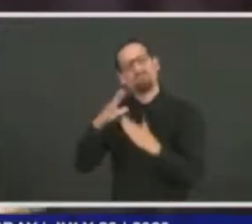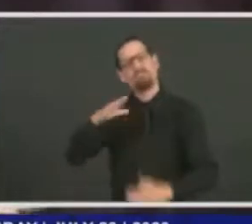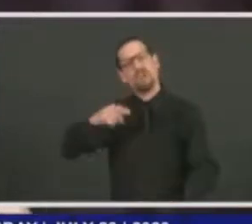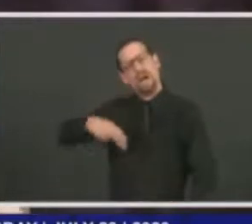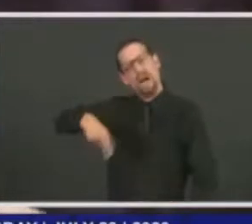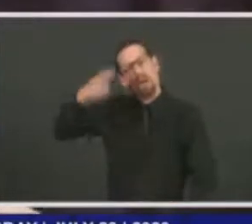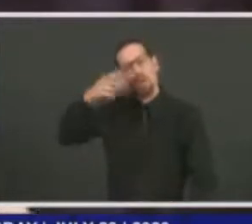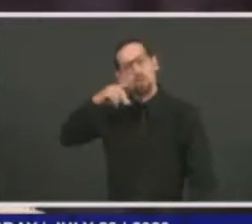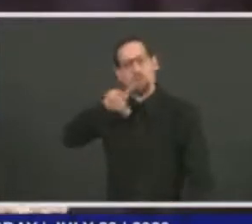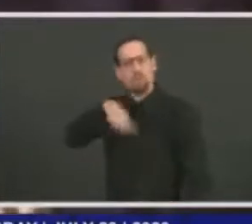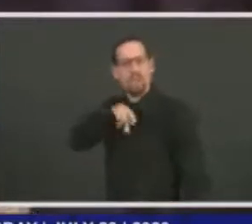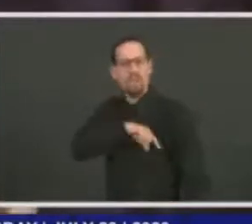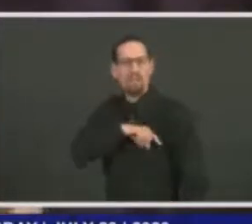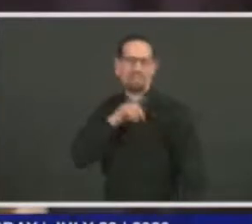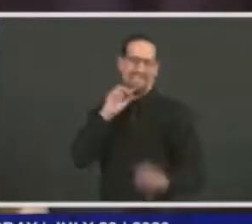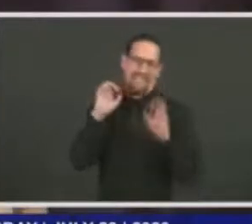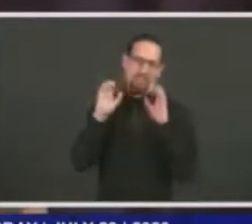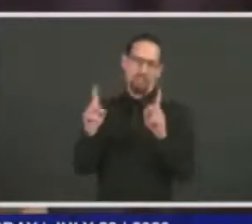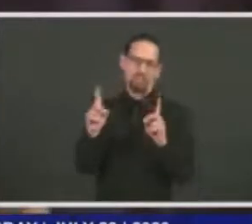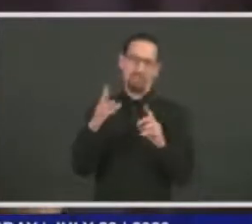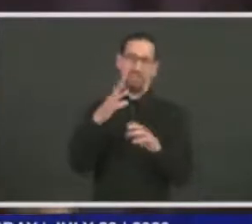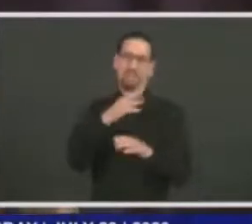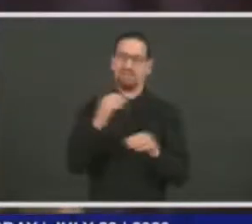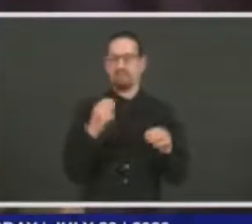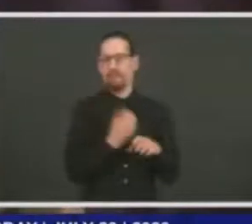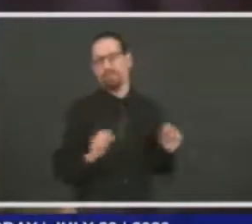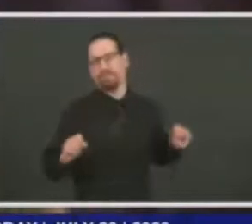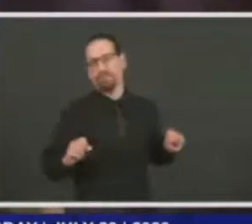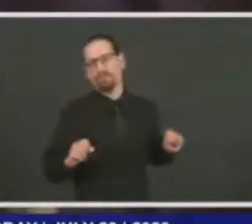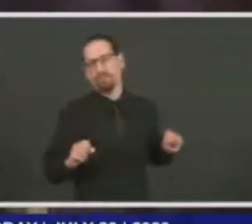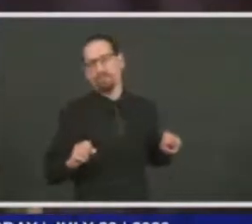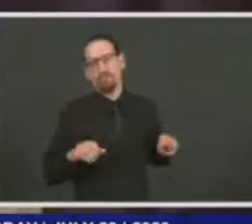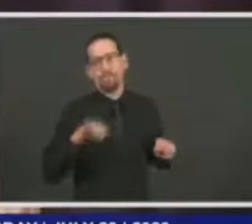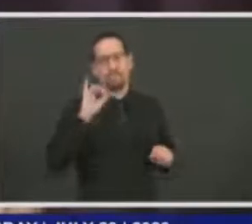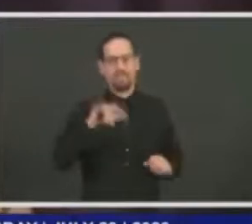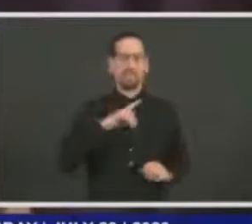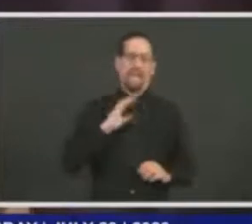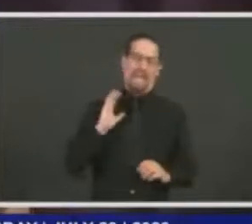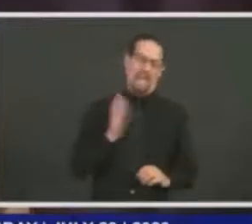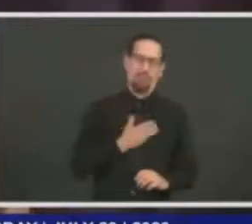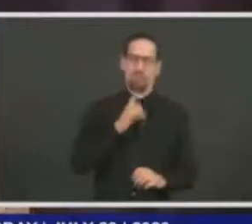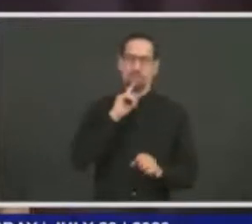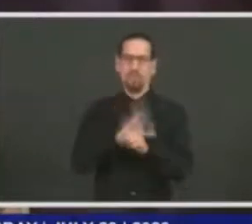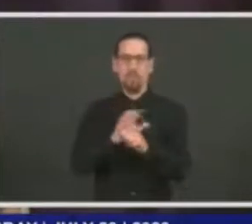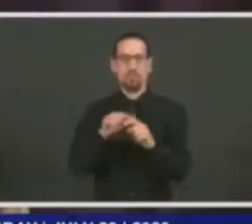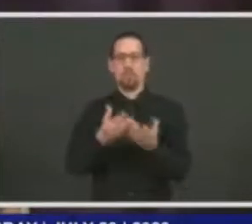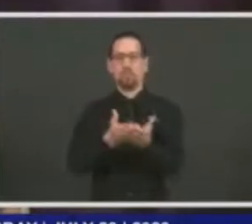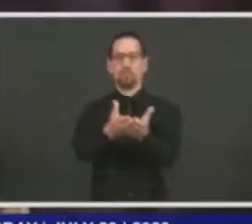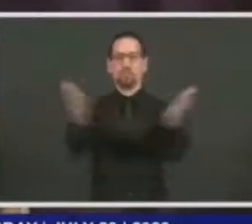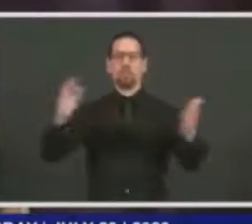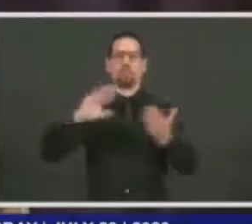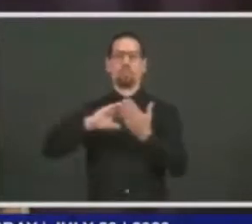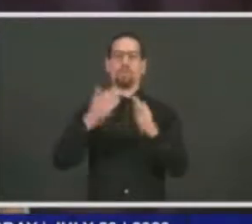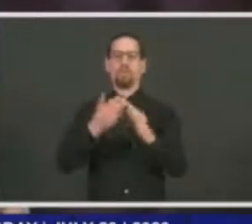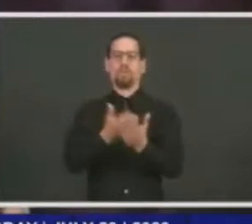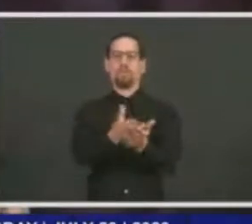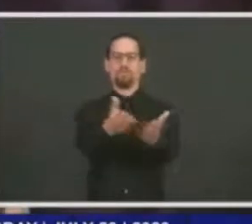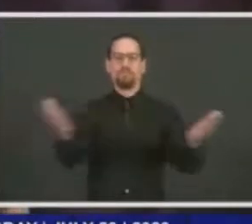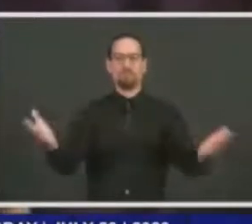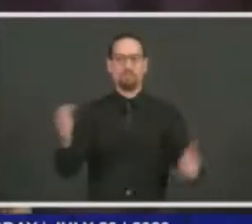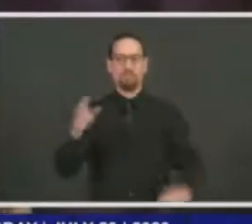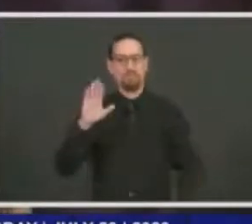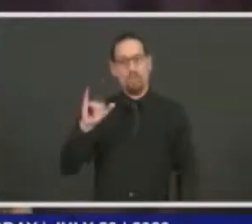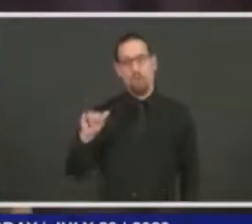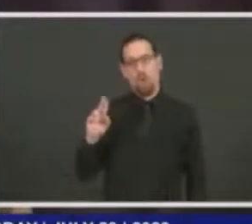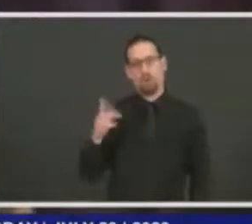our commitment to the community. So August 31st is when we start.